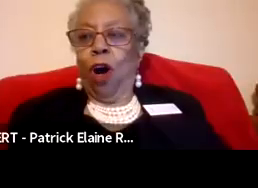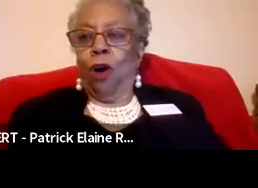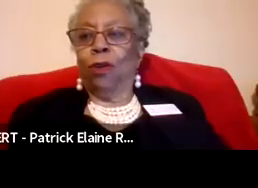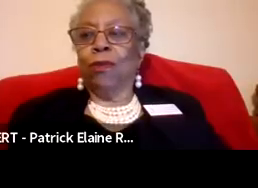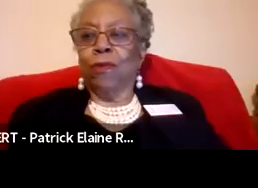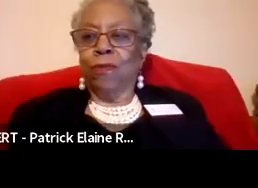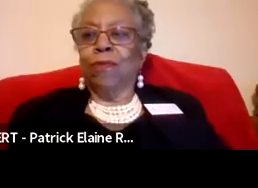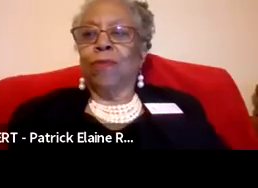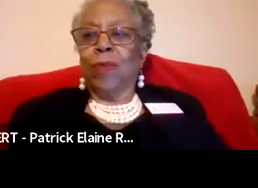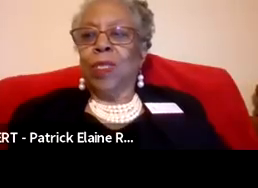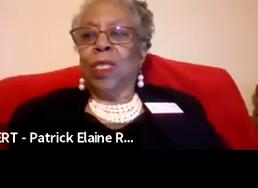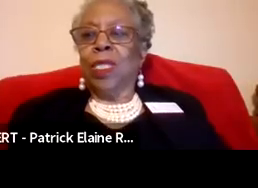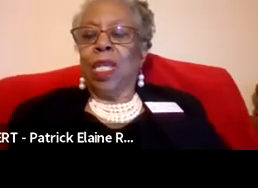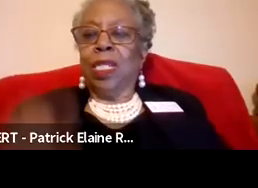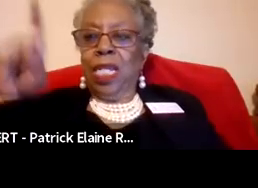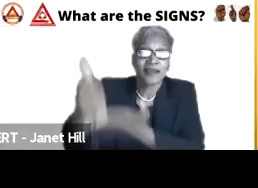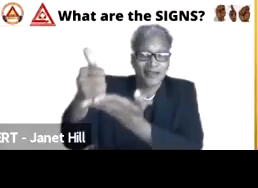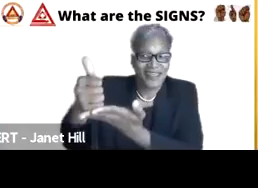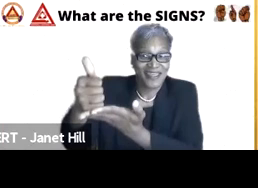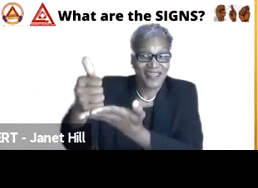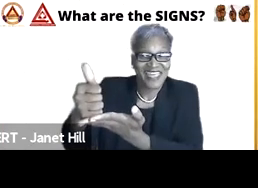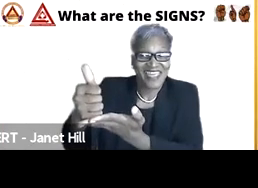911. Call. Somebody said, I need...